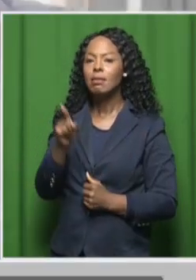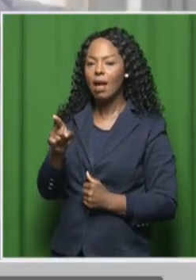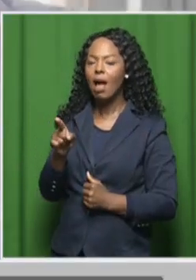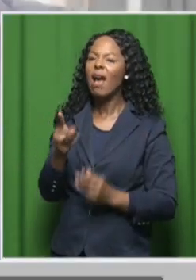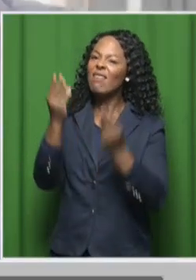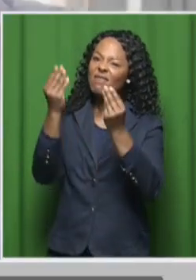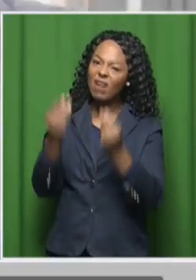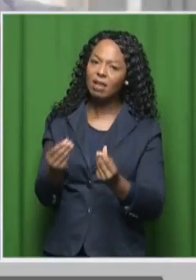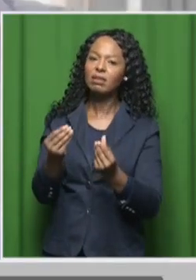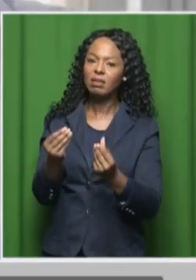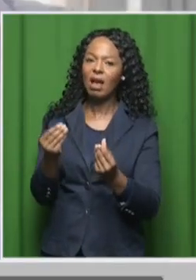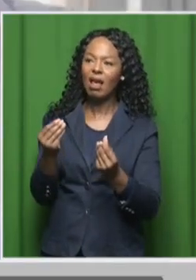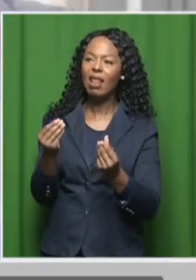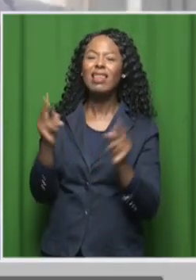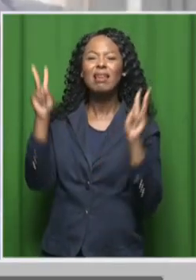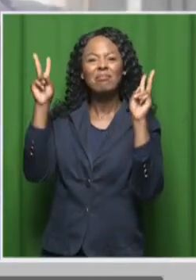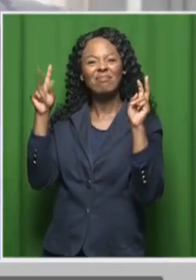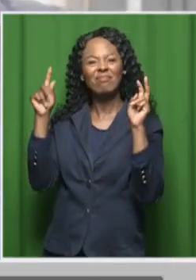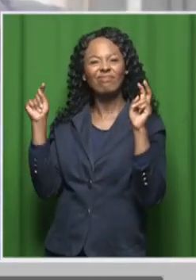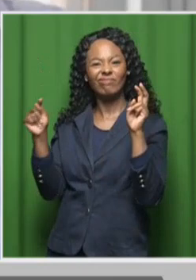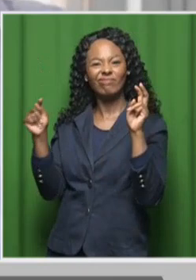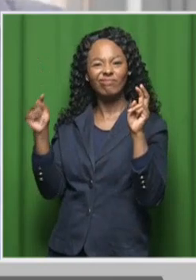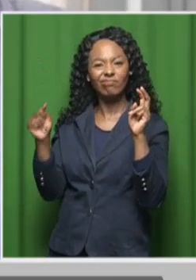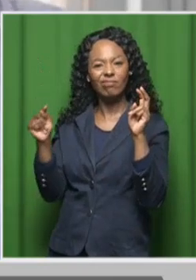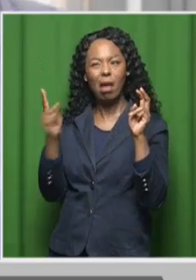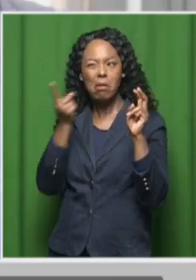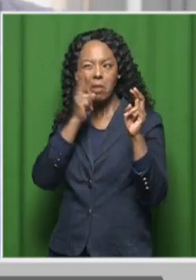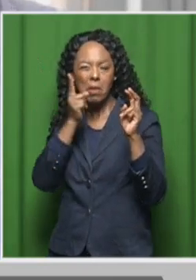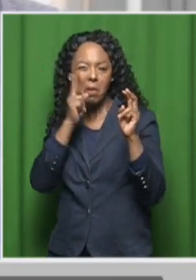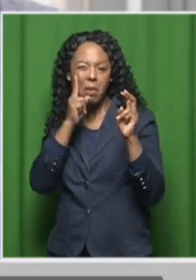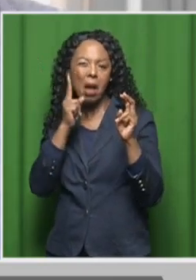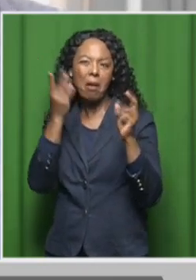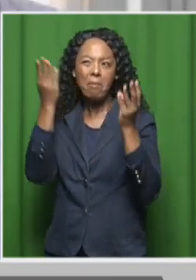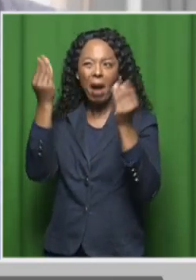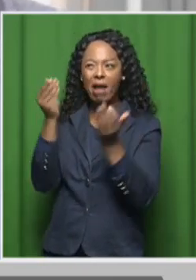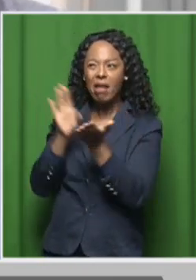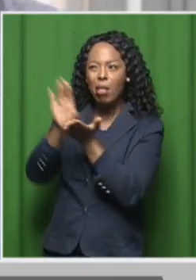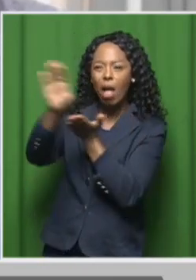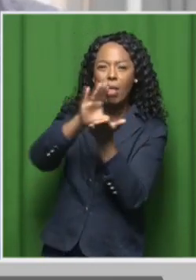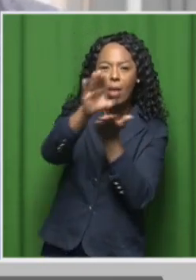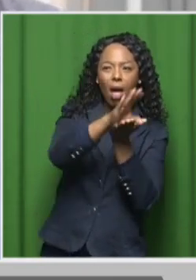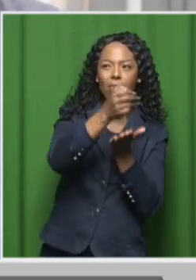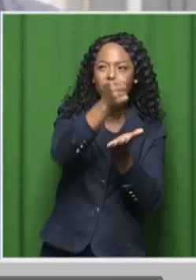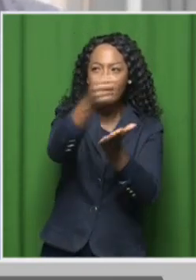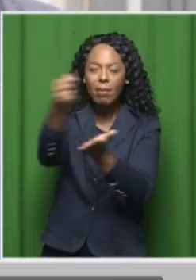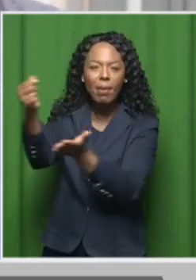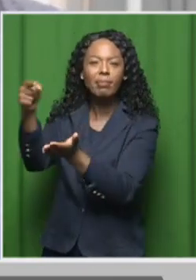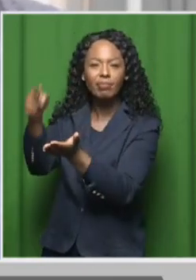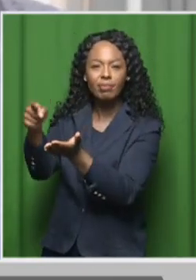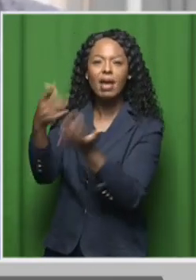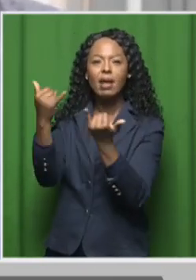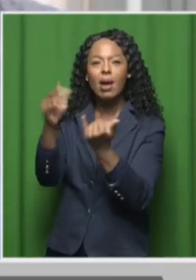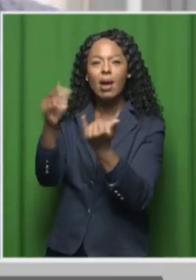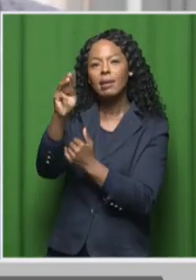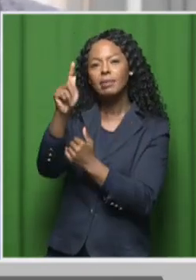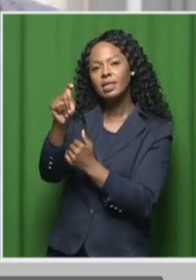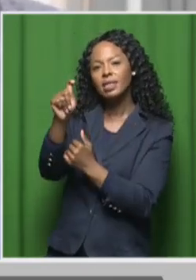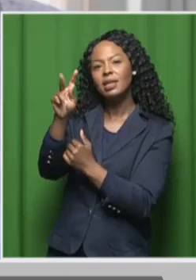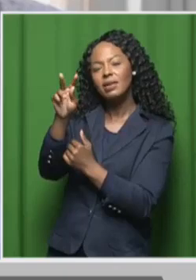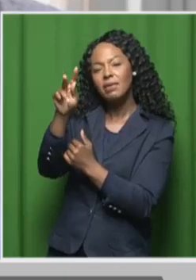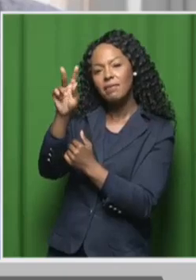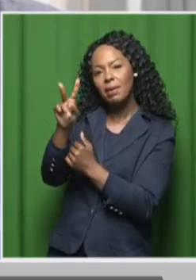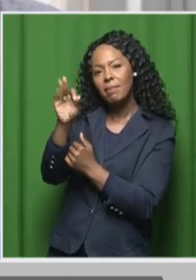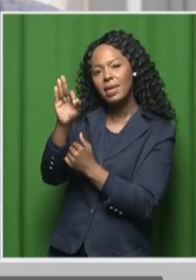financial position, perhaps also looking at the budget allocations, what are we likely then to hear from the MTBPS this